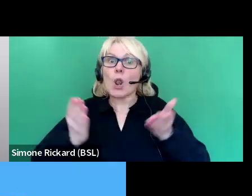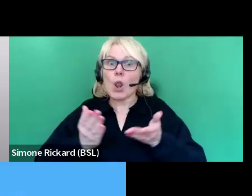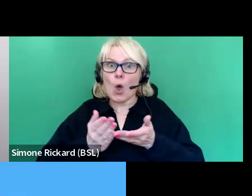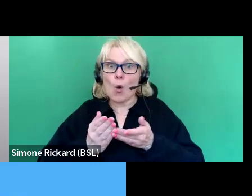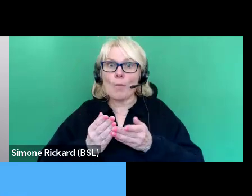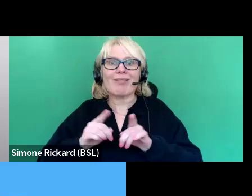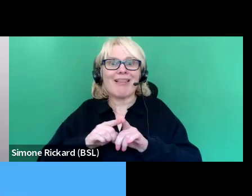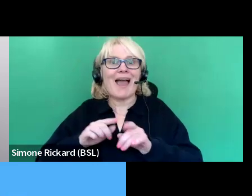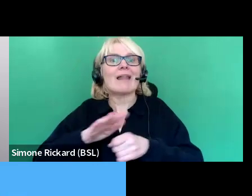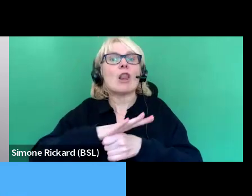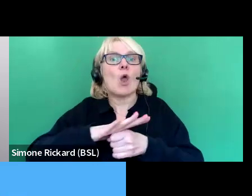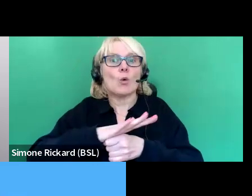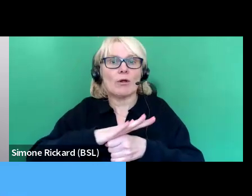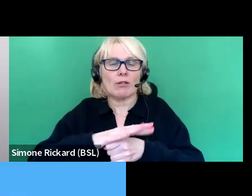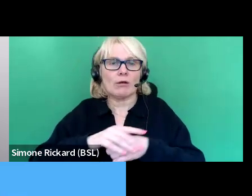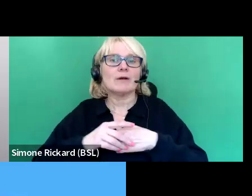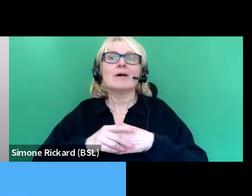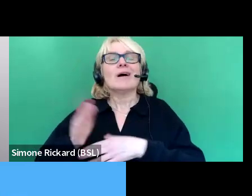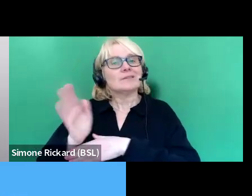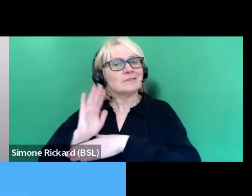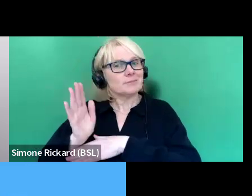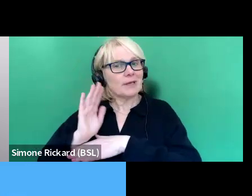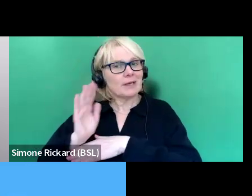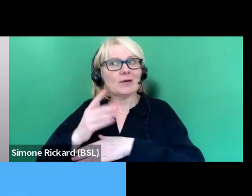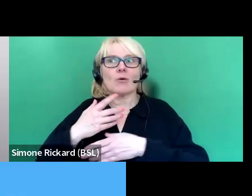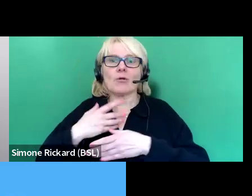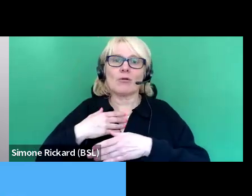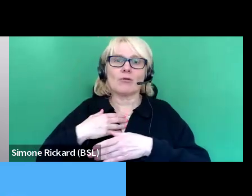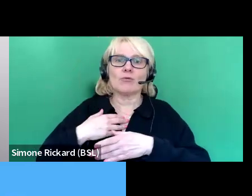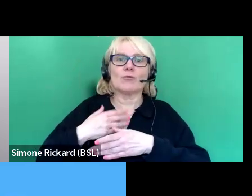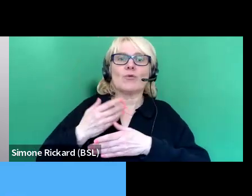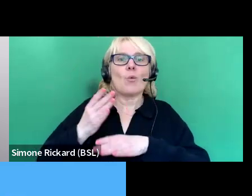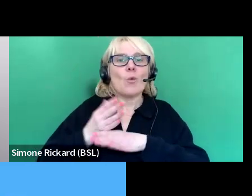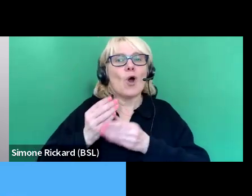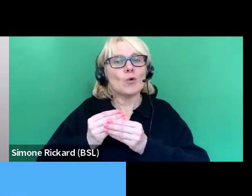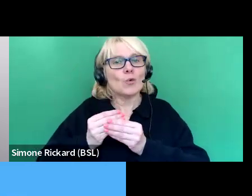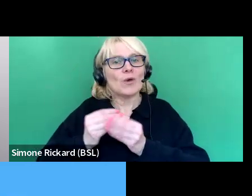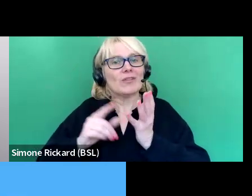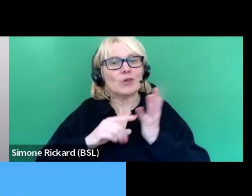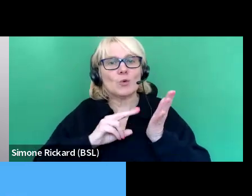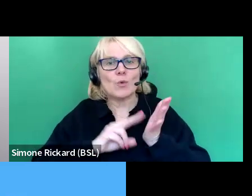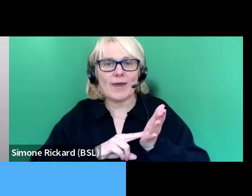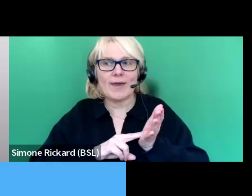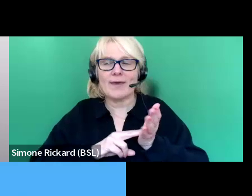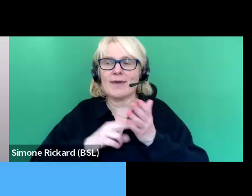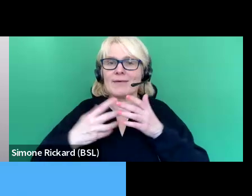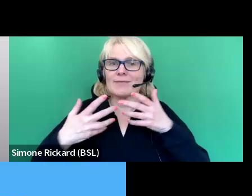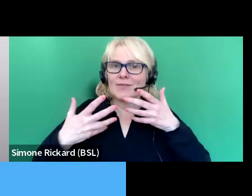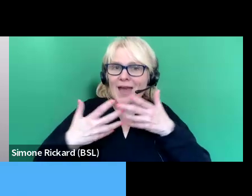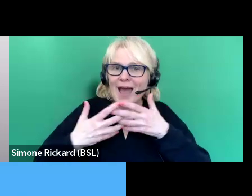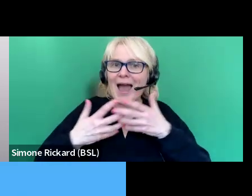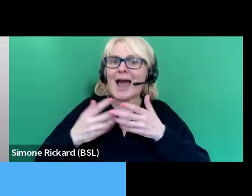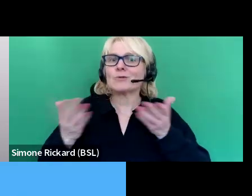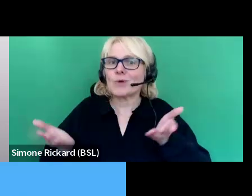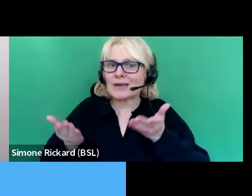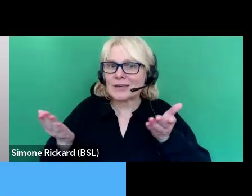level. So we have speakers who've worked with the UN and various bodies like that about how to bring about change for